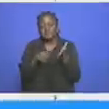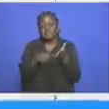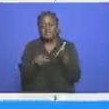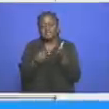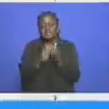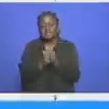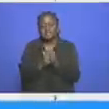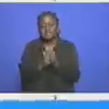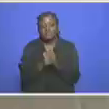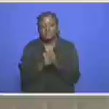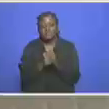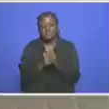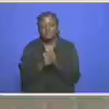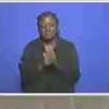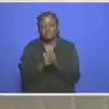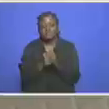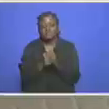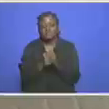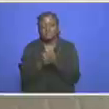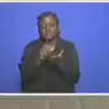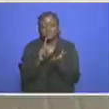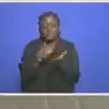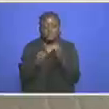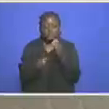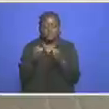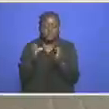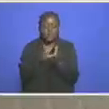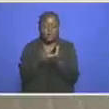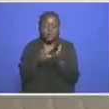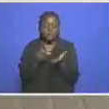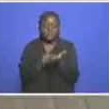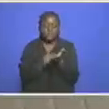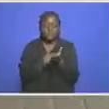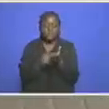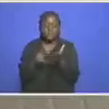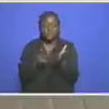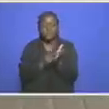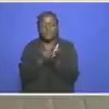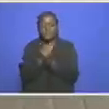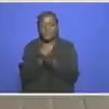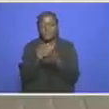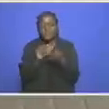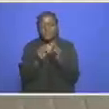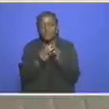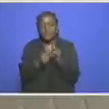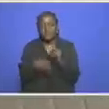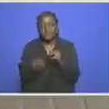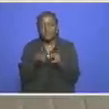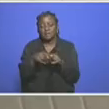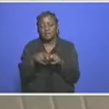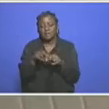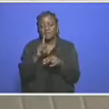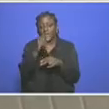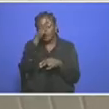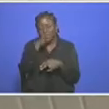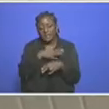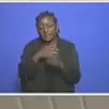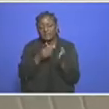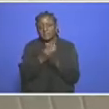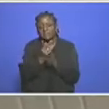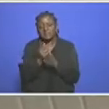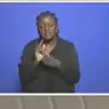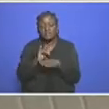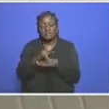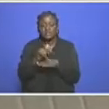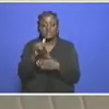investigation. In news from the crime beat, the country's murder count up by 1 after a man was killed earlier this afternoon. Police